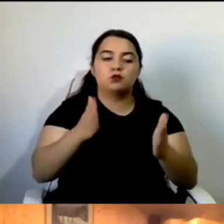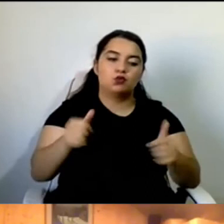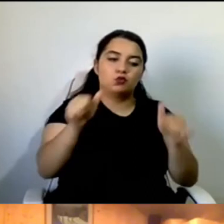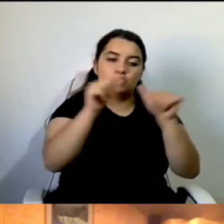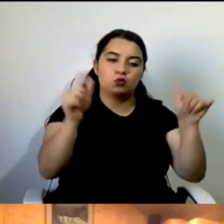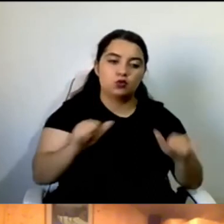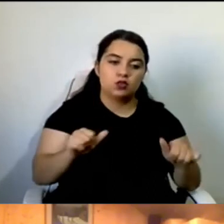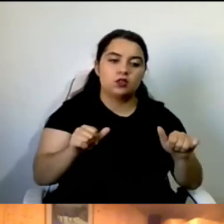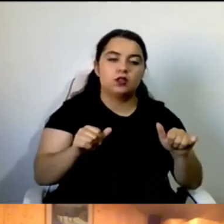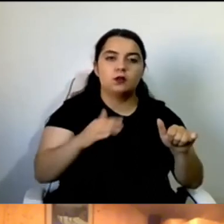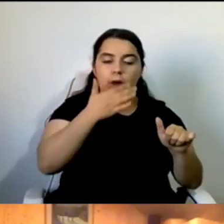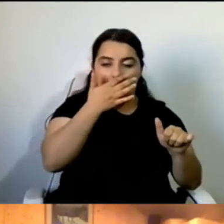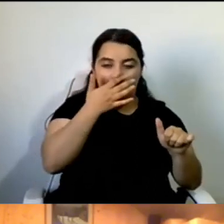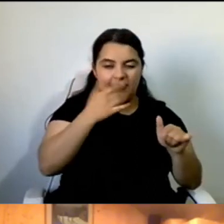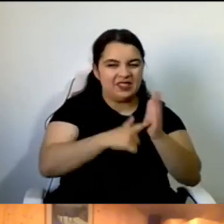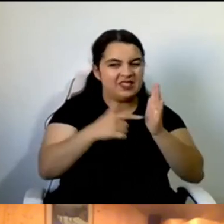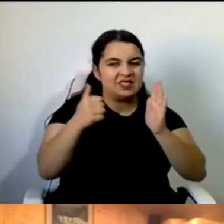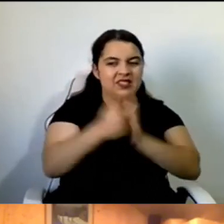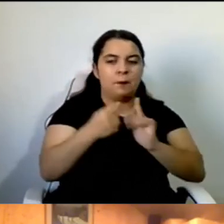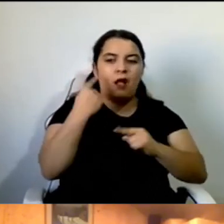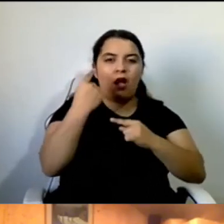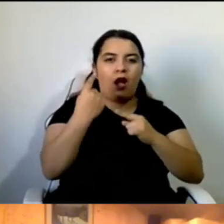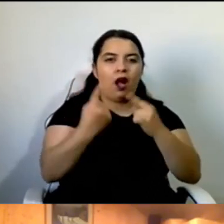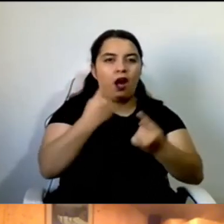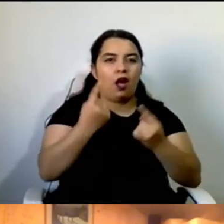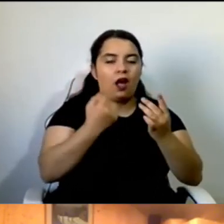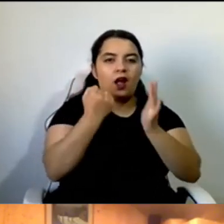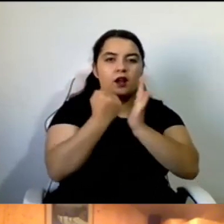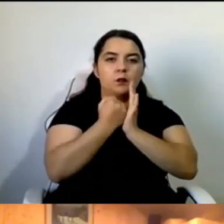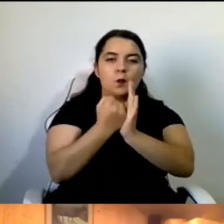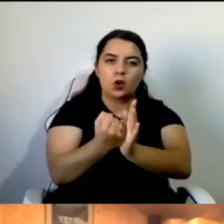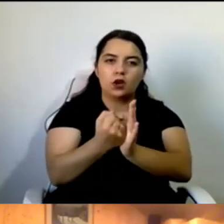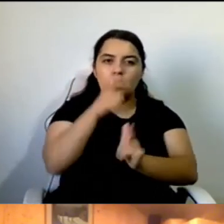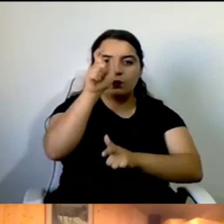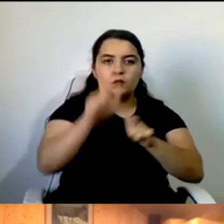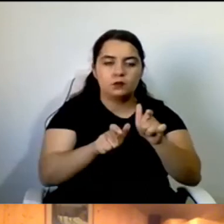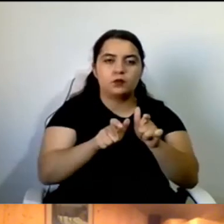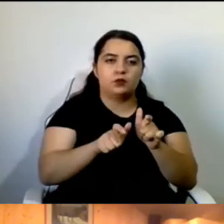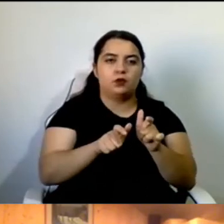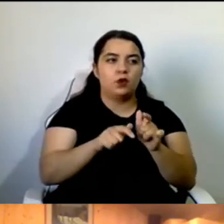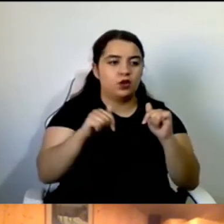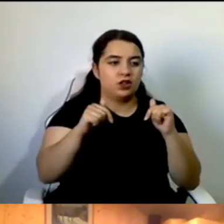assistant does actually come to the person who themselves couldn't pick up the telephone and call for extra help.